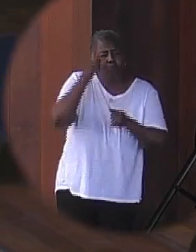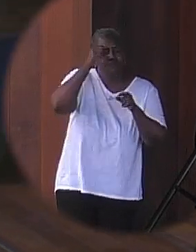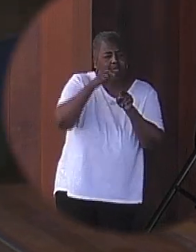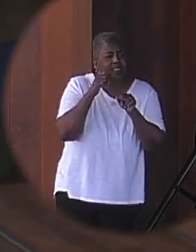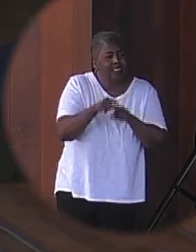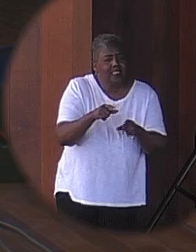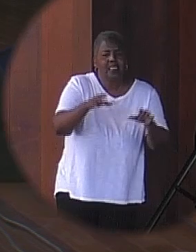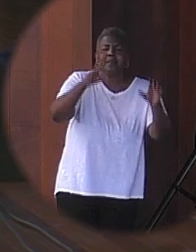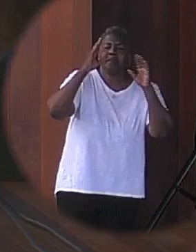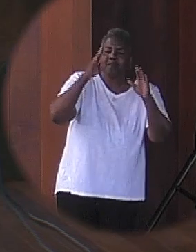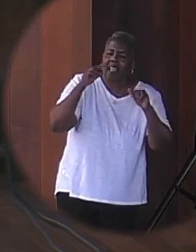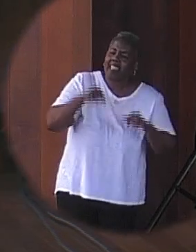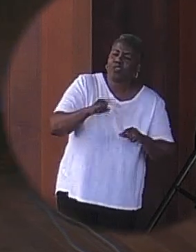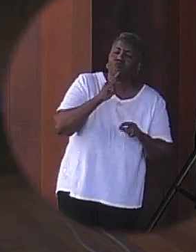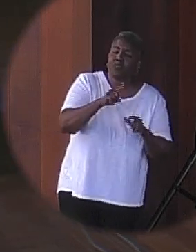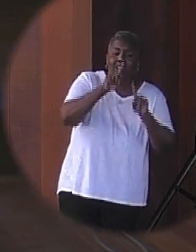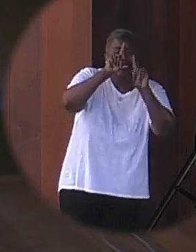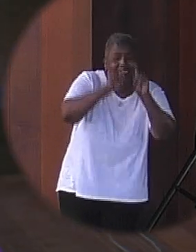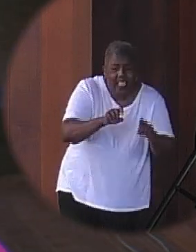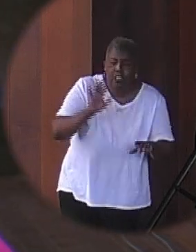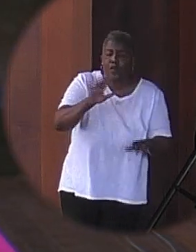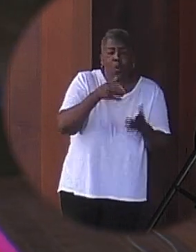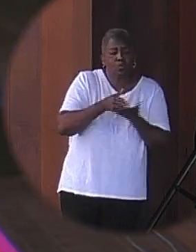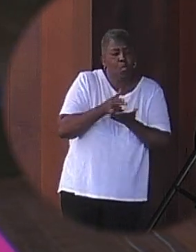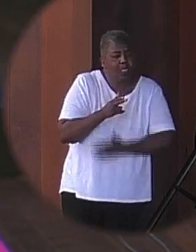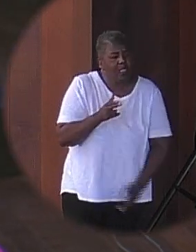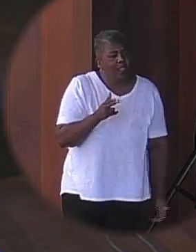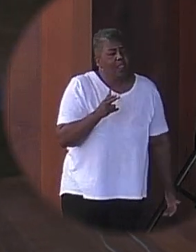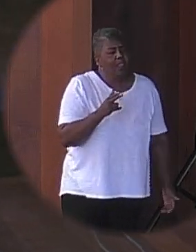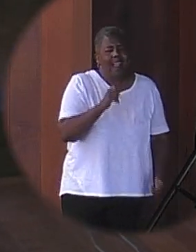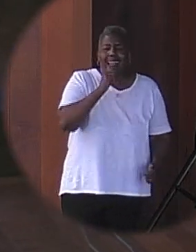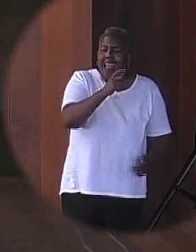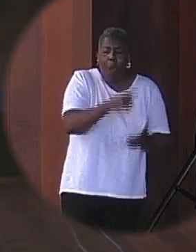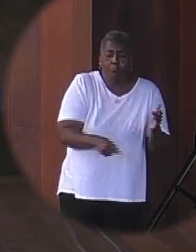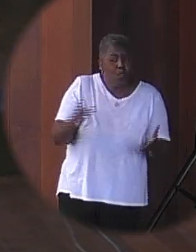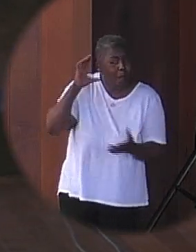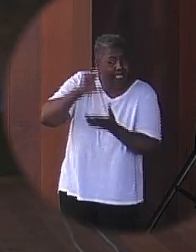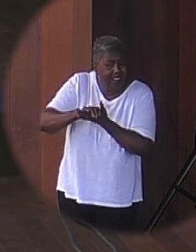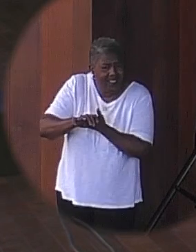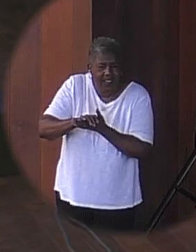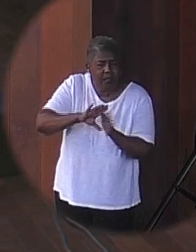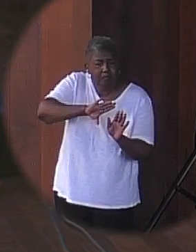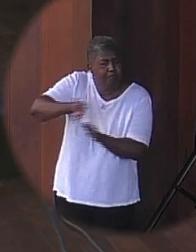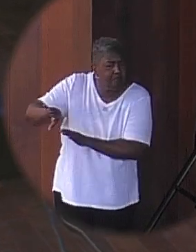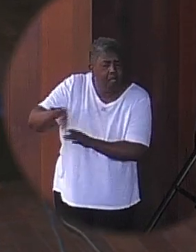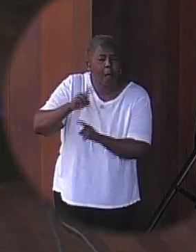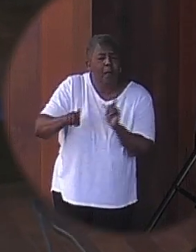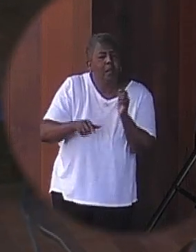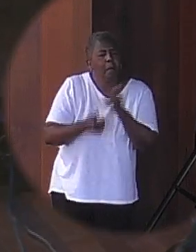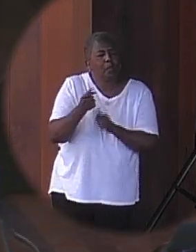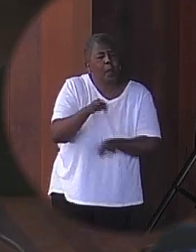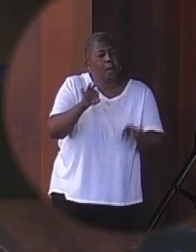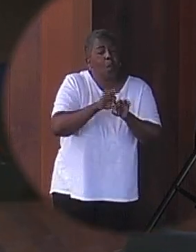Beloved, here is the real test of truth. It is not what you believe, it's how what